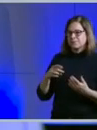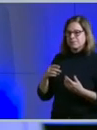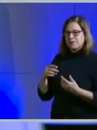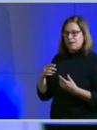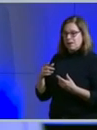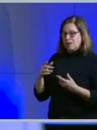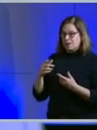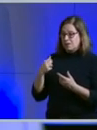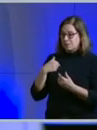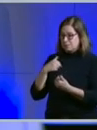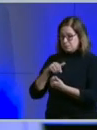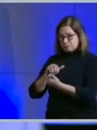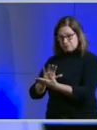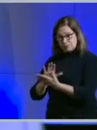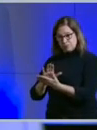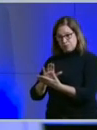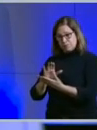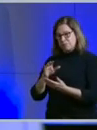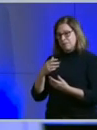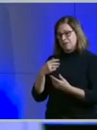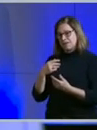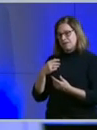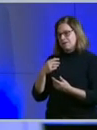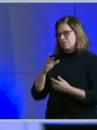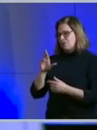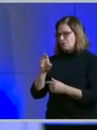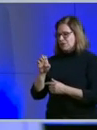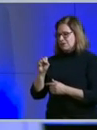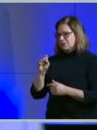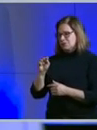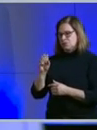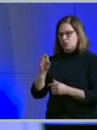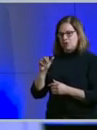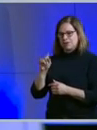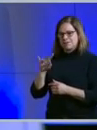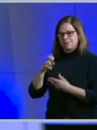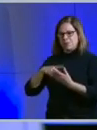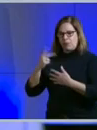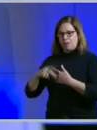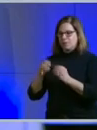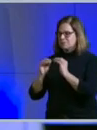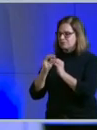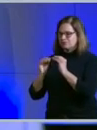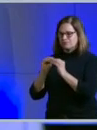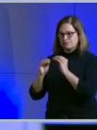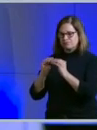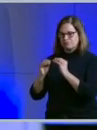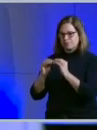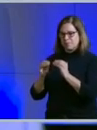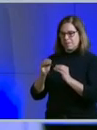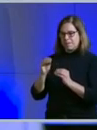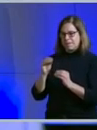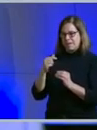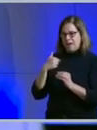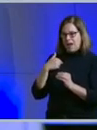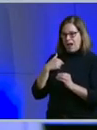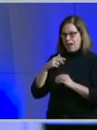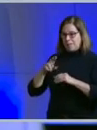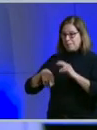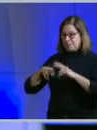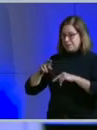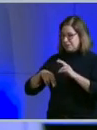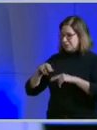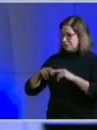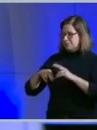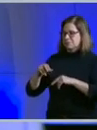restorative justice lens, through a trauma-informed lens, where we're building resiliency, we're building youth to take